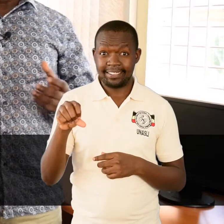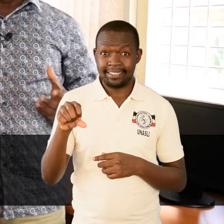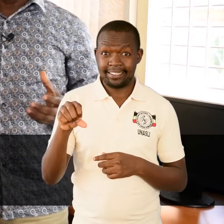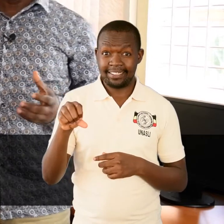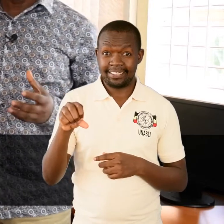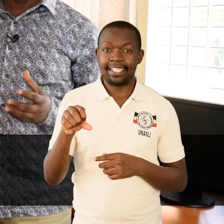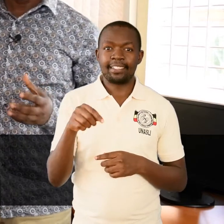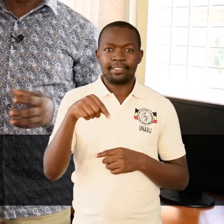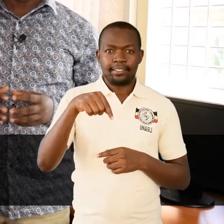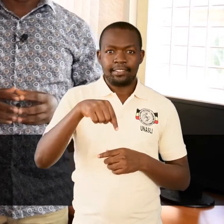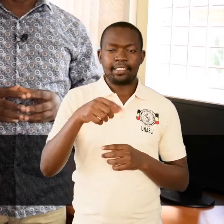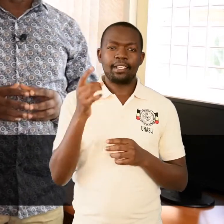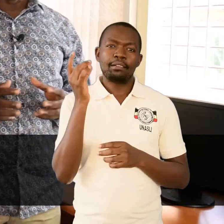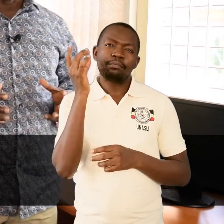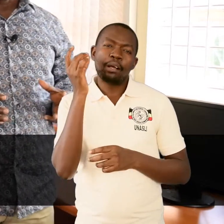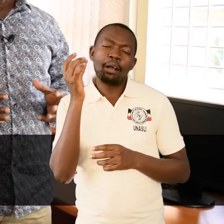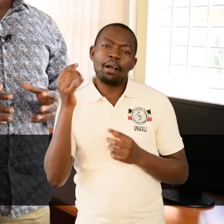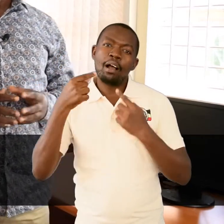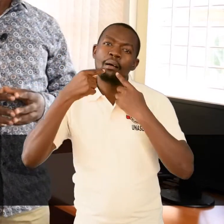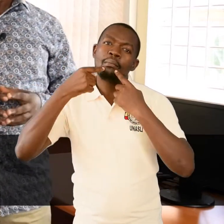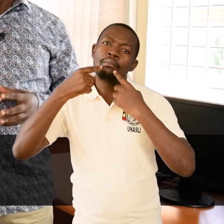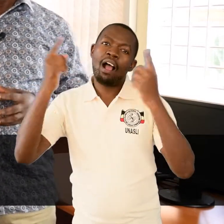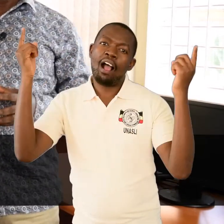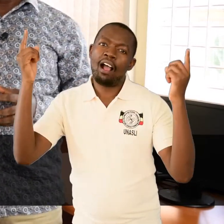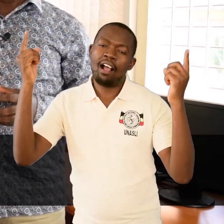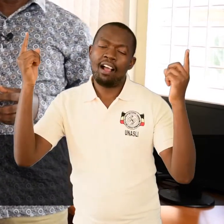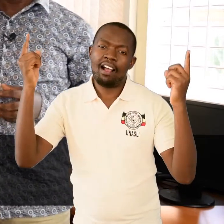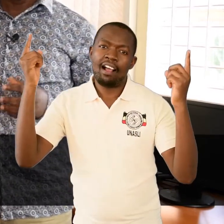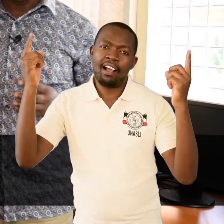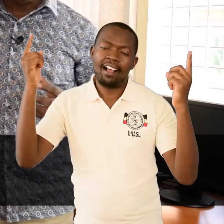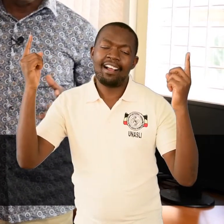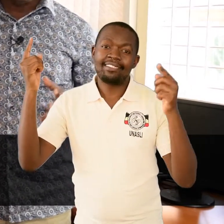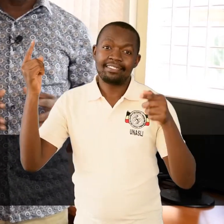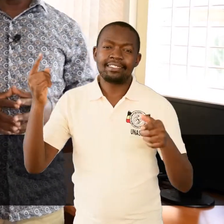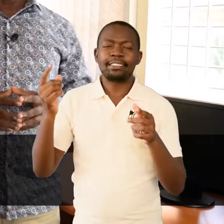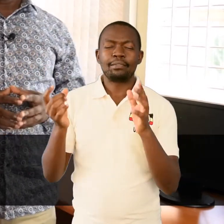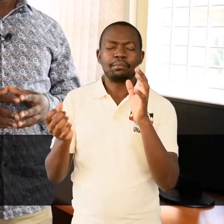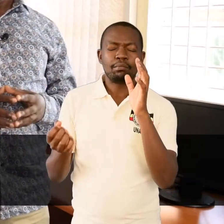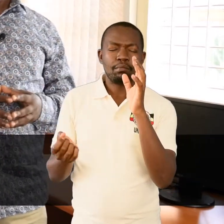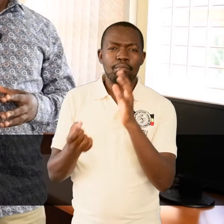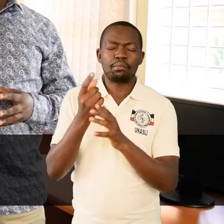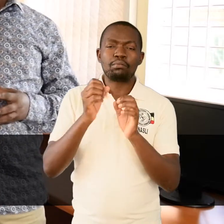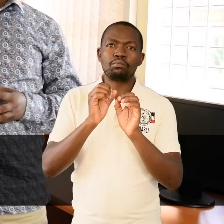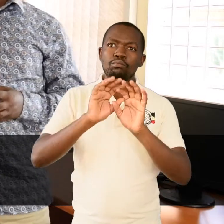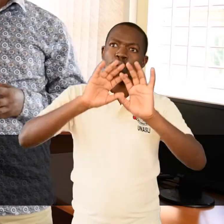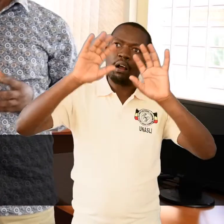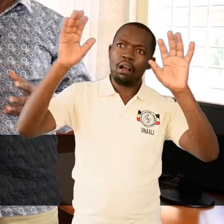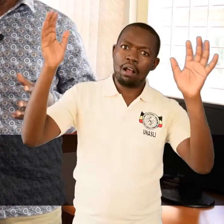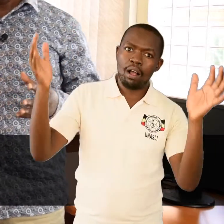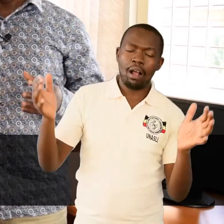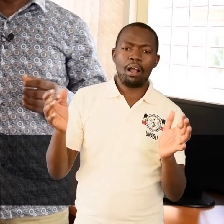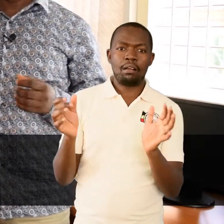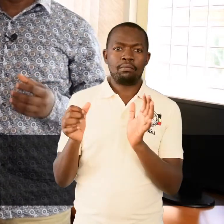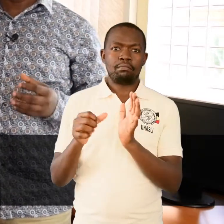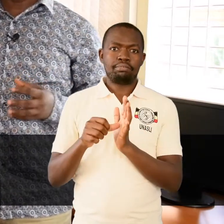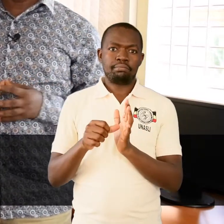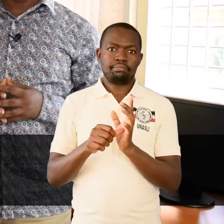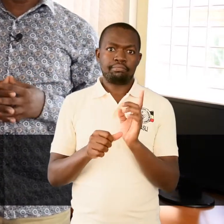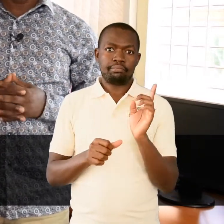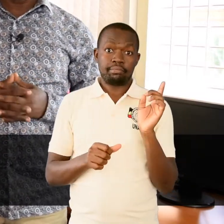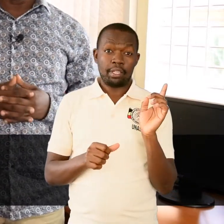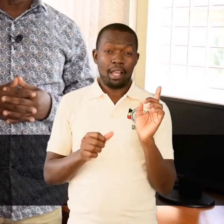This is a disease which was declared a pandemic by the World